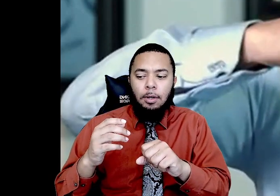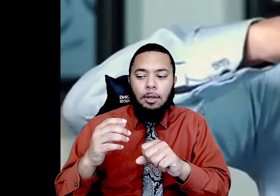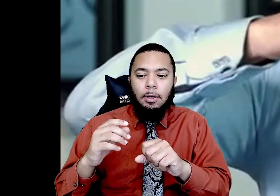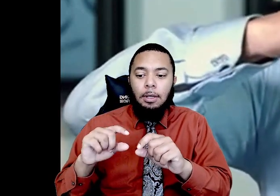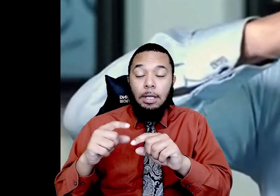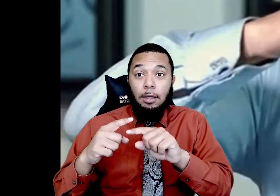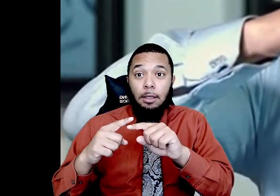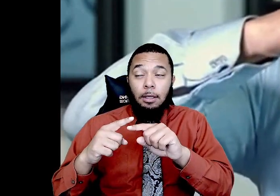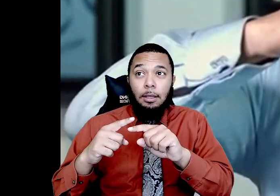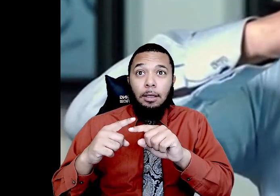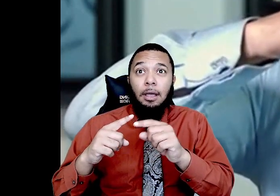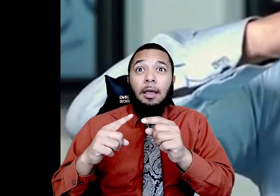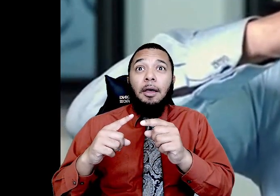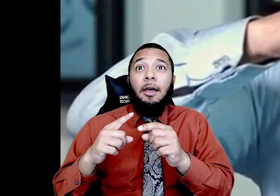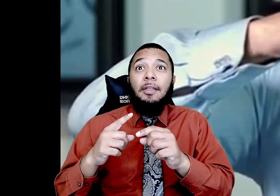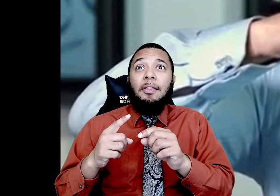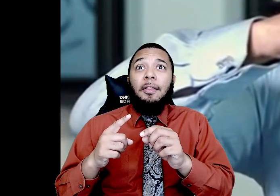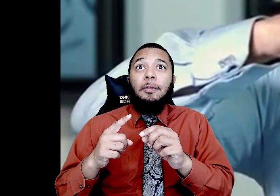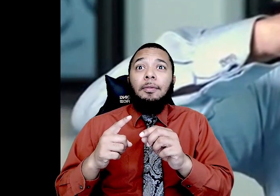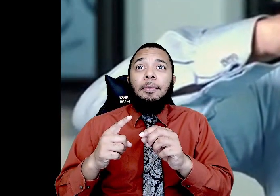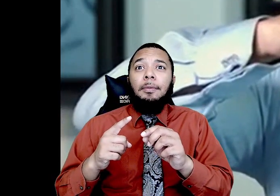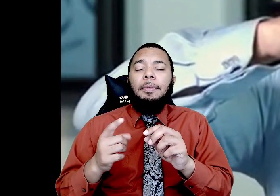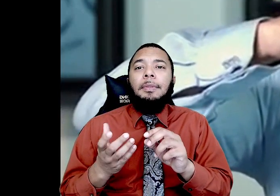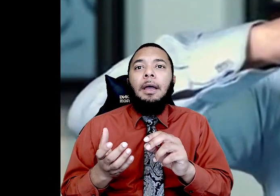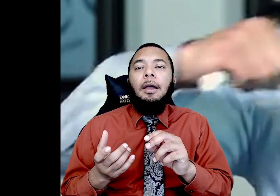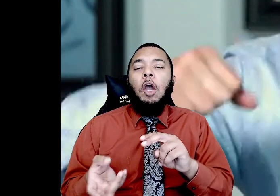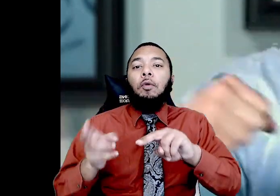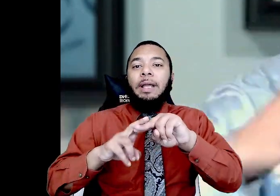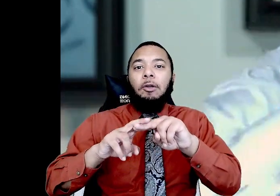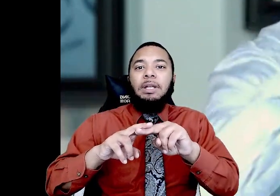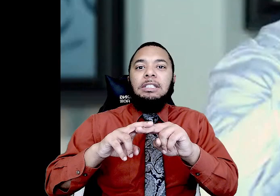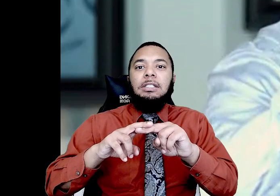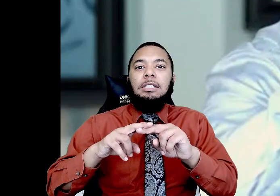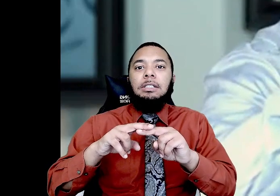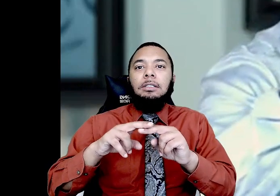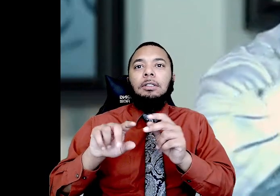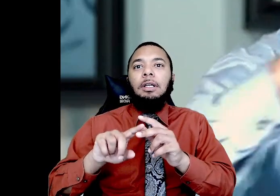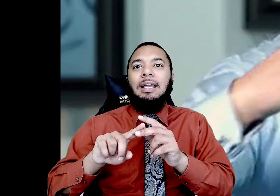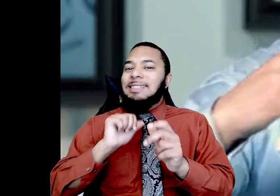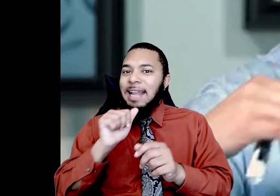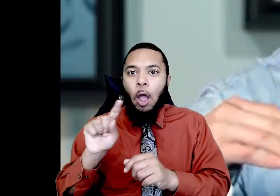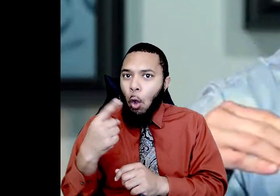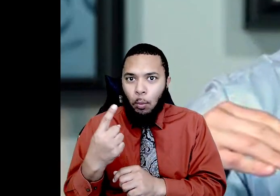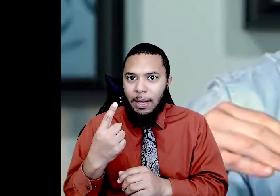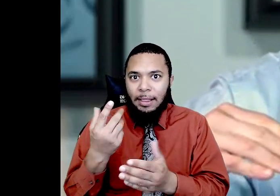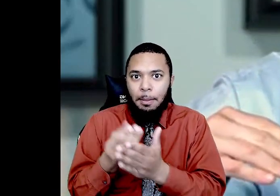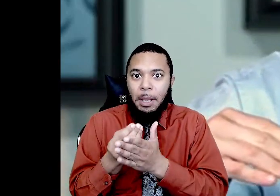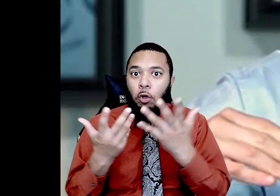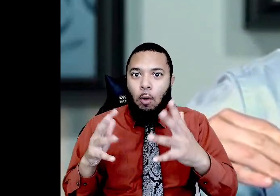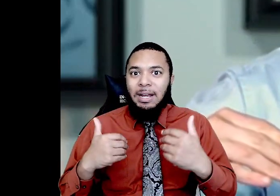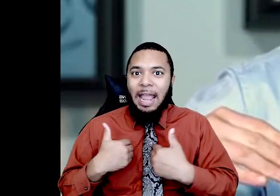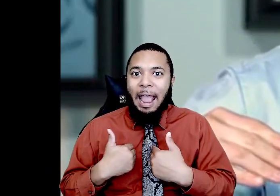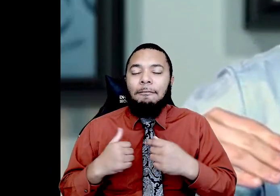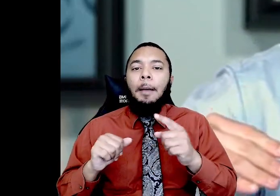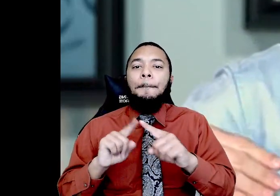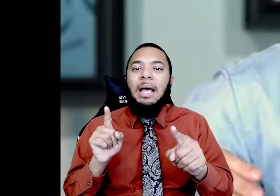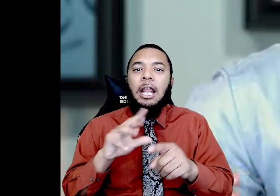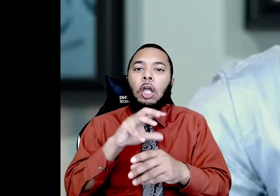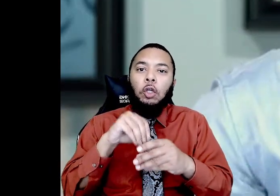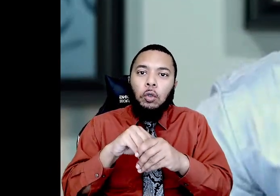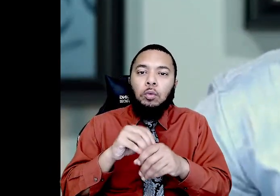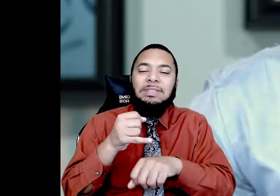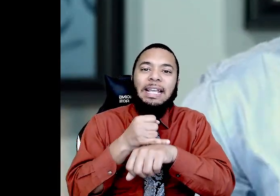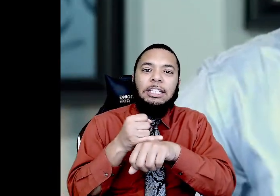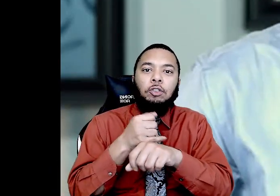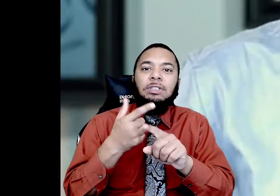bit of money plus the growth from the first year, giving it extra power. And this continues over time to where